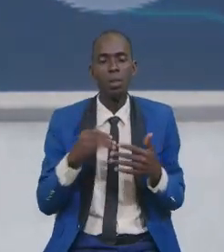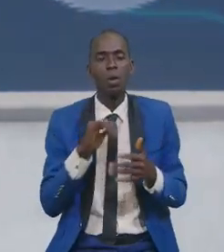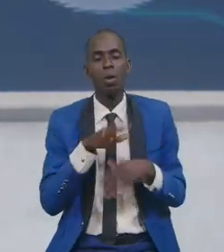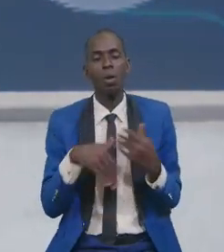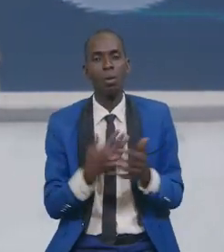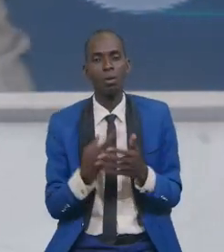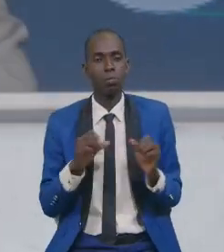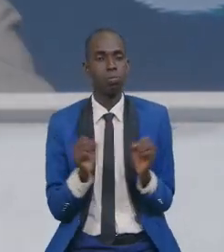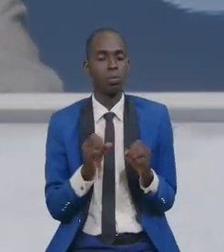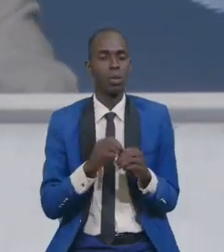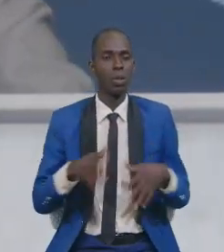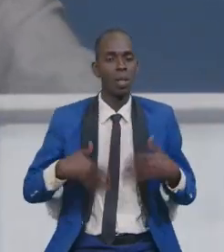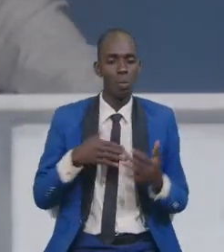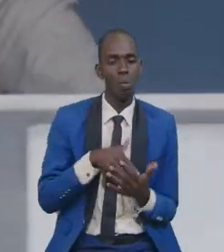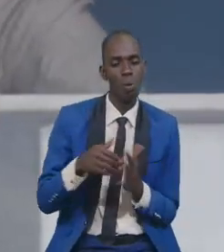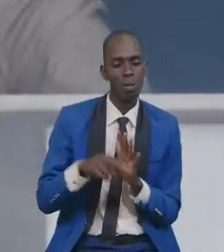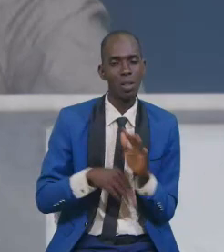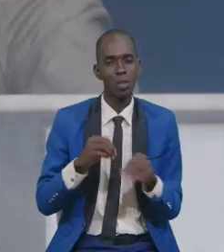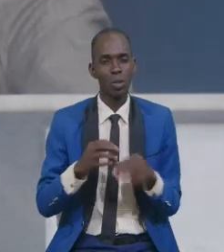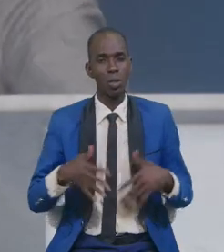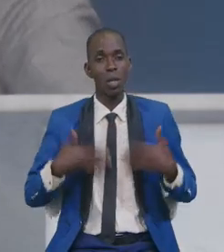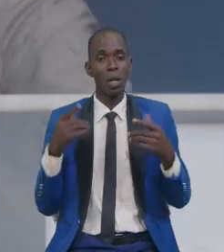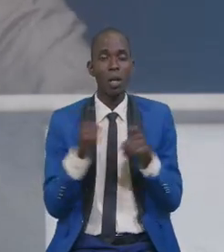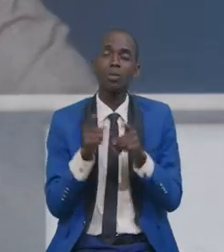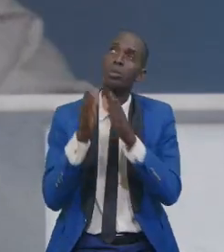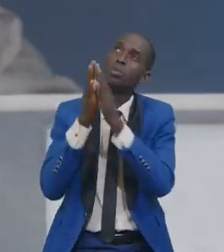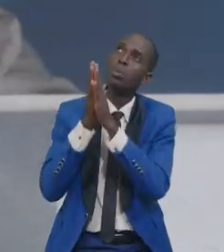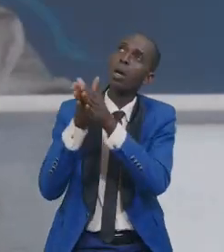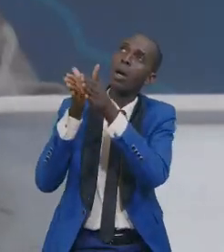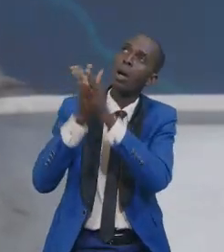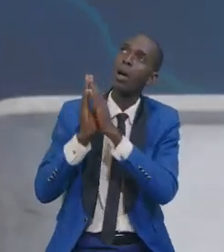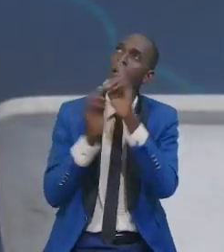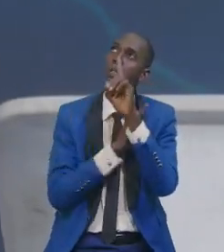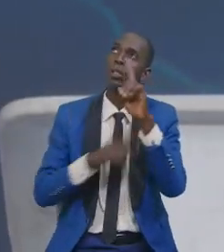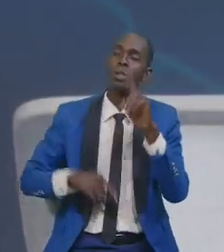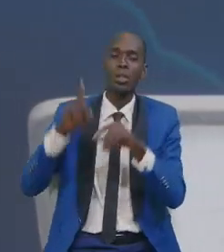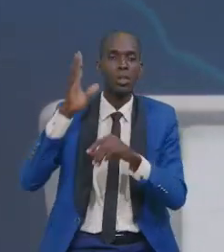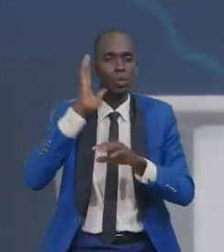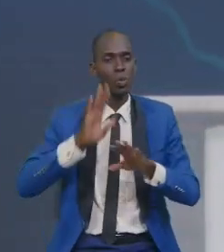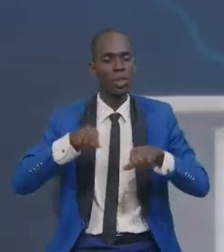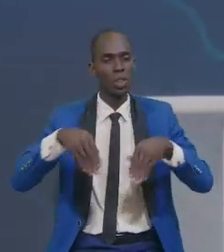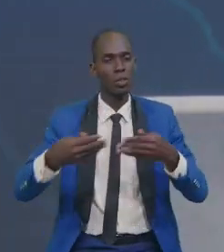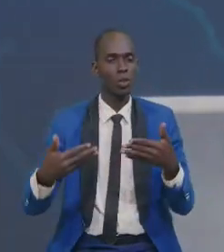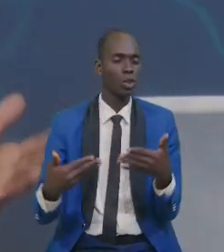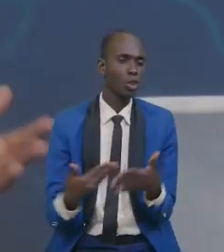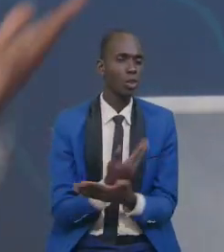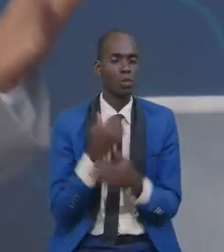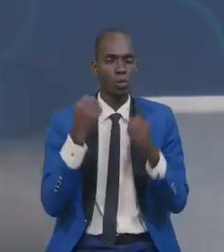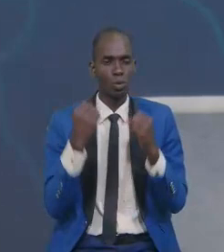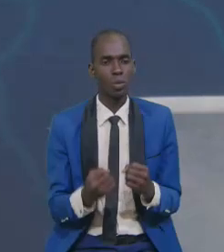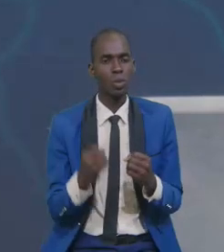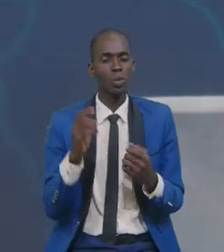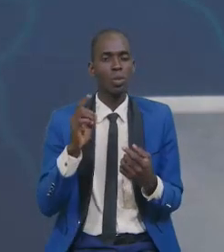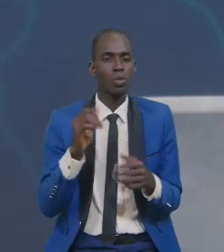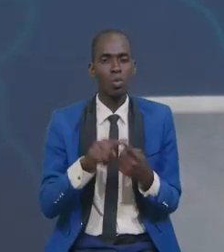life, as you wait upon the Lord, as you ask him, he will renew everything you have lost in your